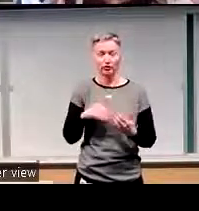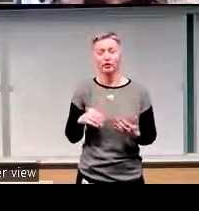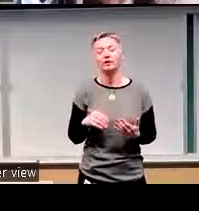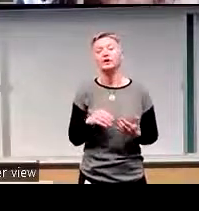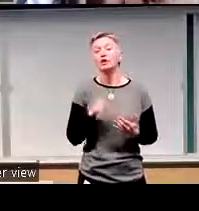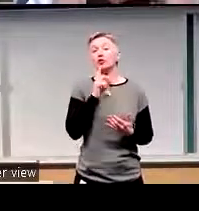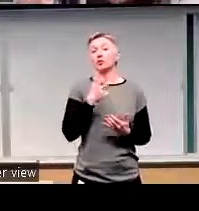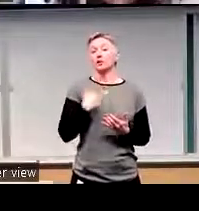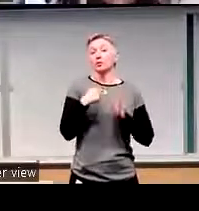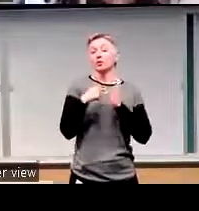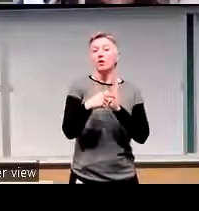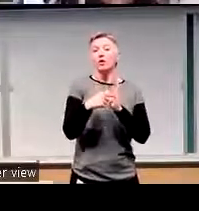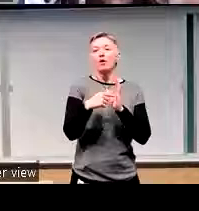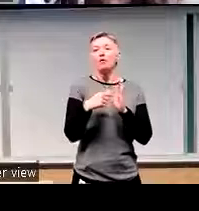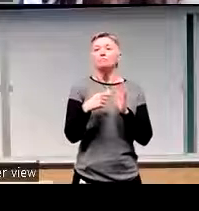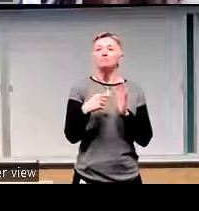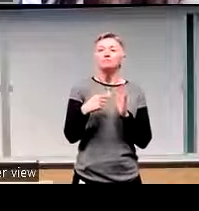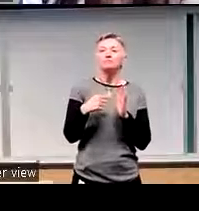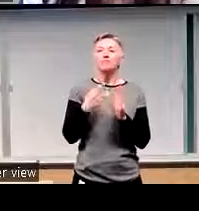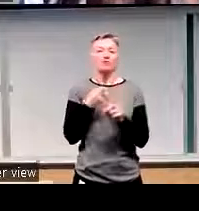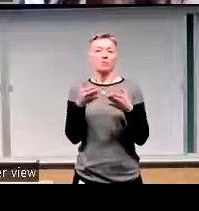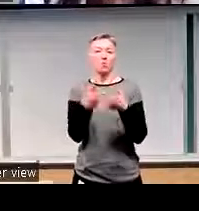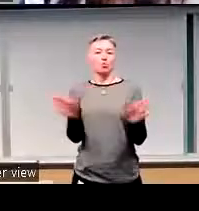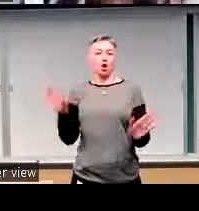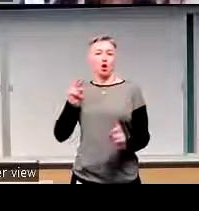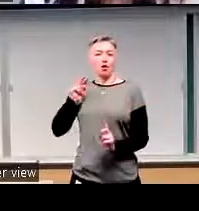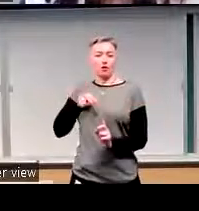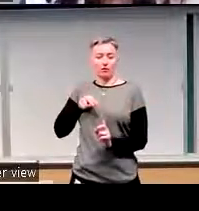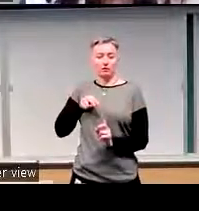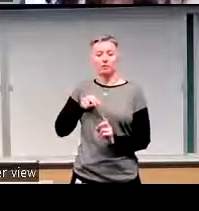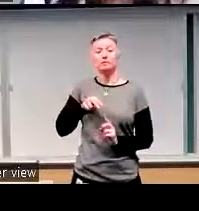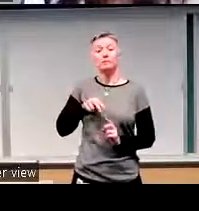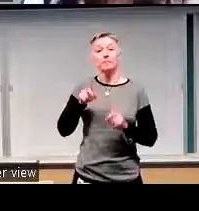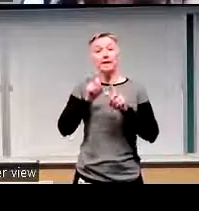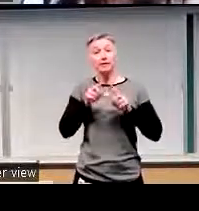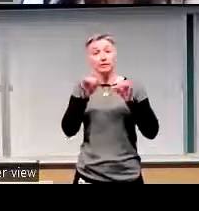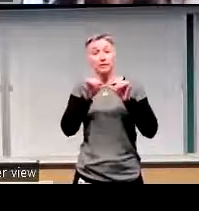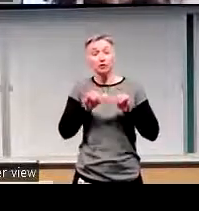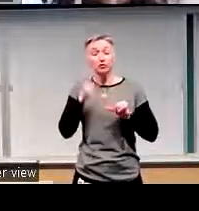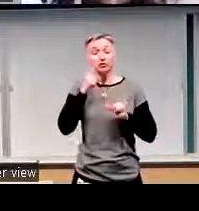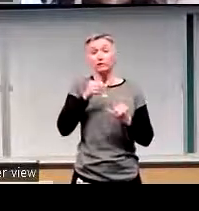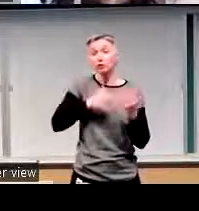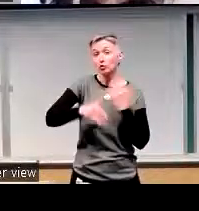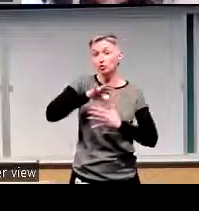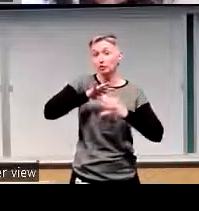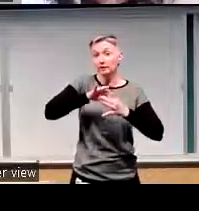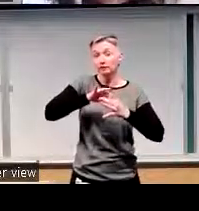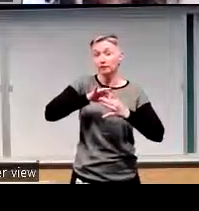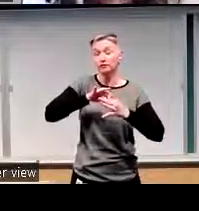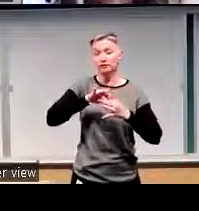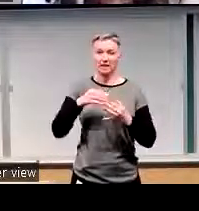that broadly, these different measures of social connectedness have